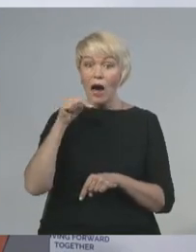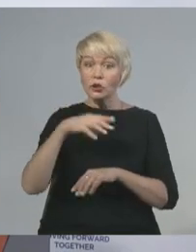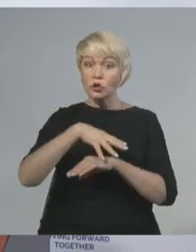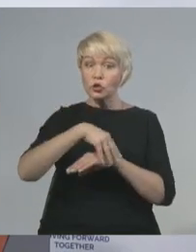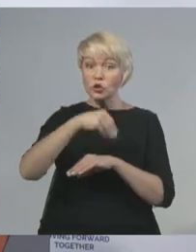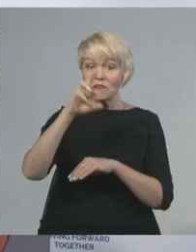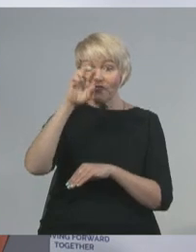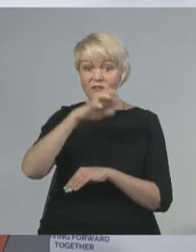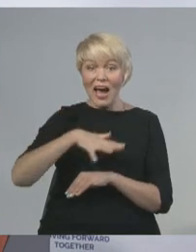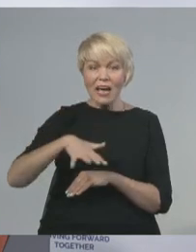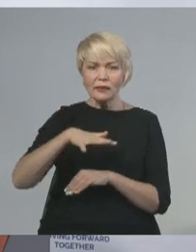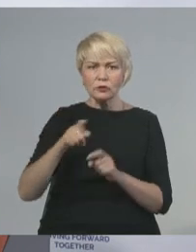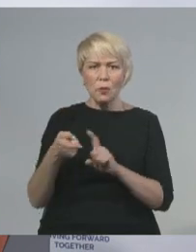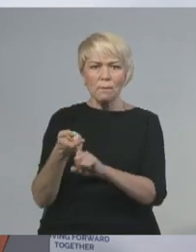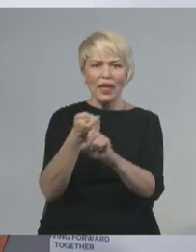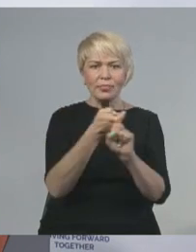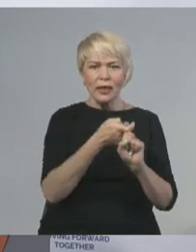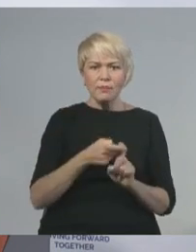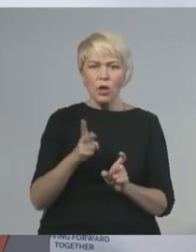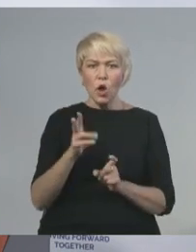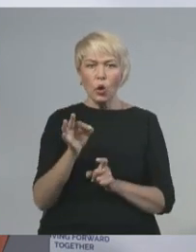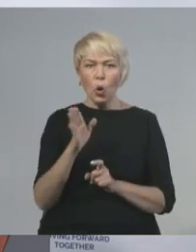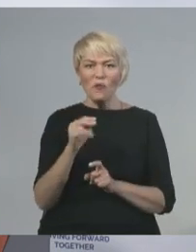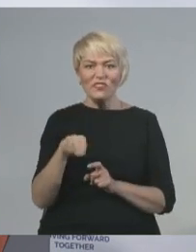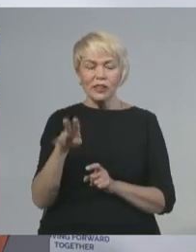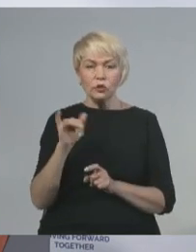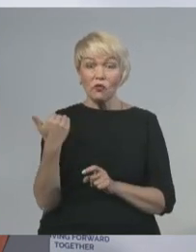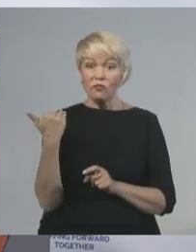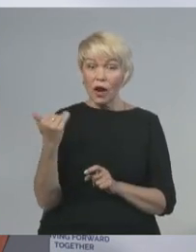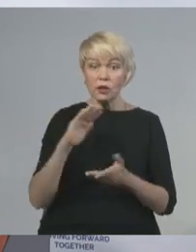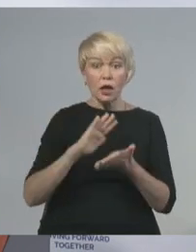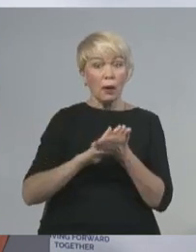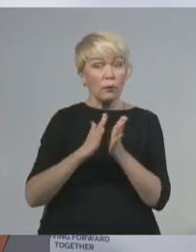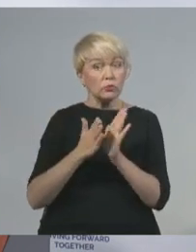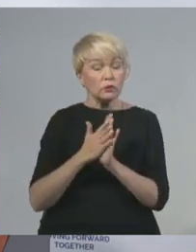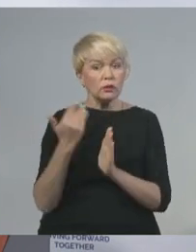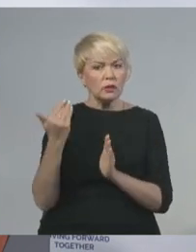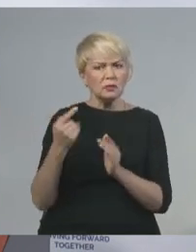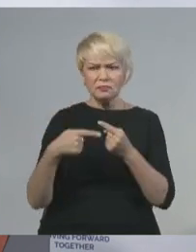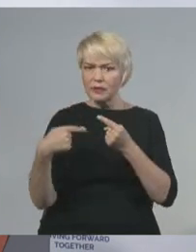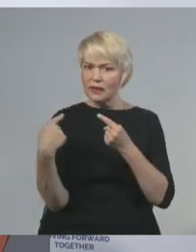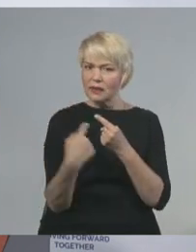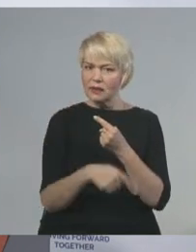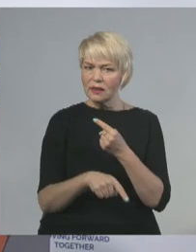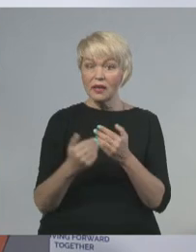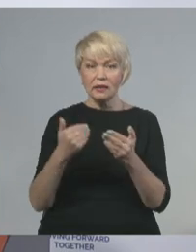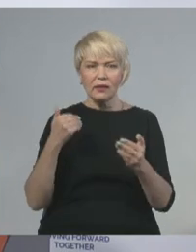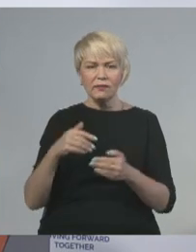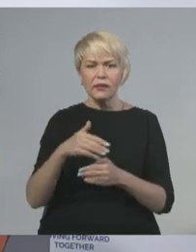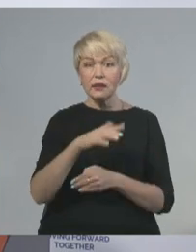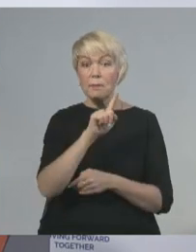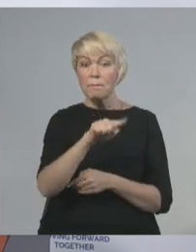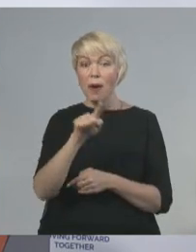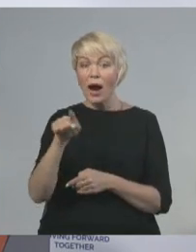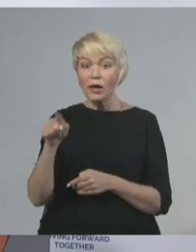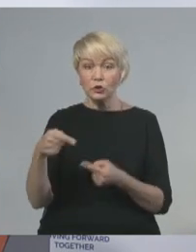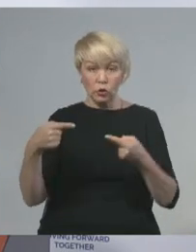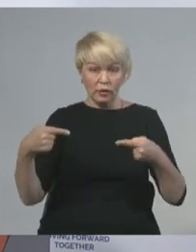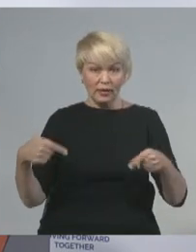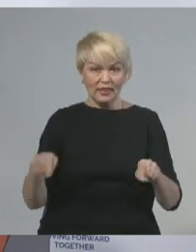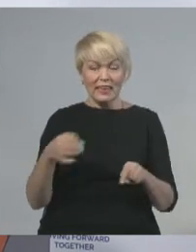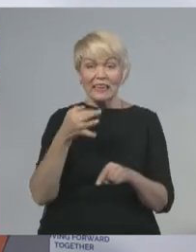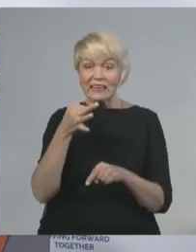kovit 19 than maybe many other countries in the world including ukraine can you tell us whether it was efficient this swedish